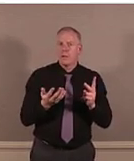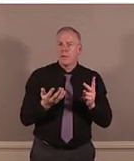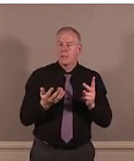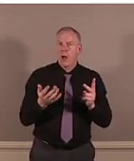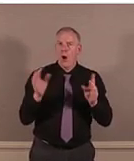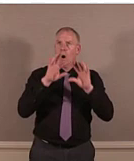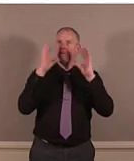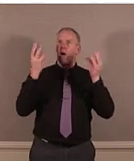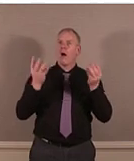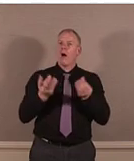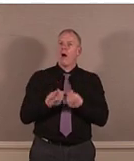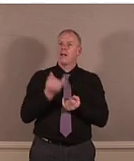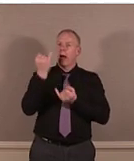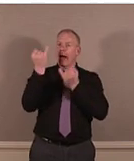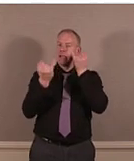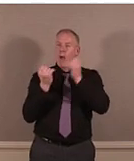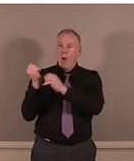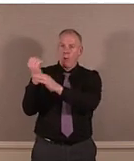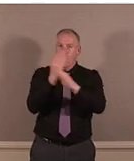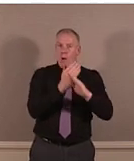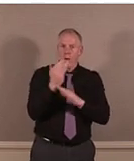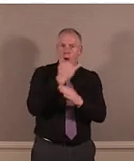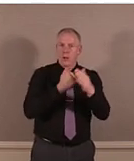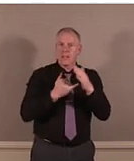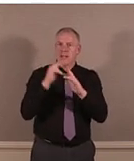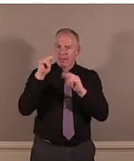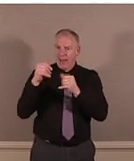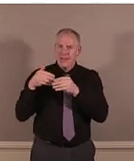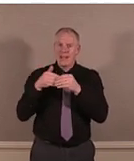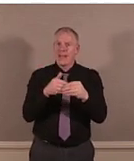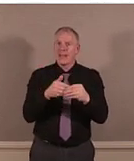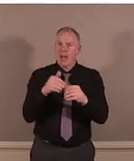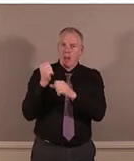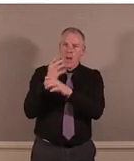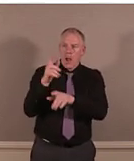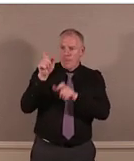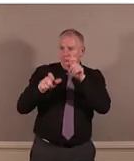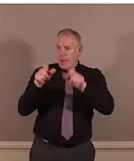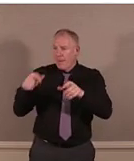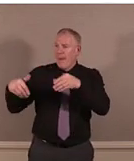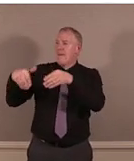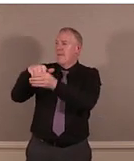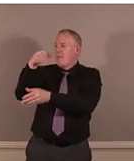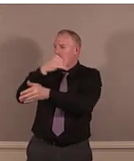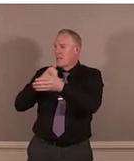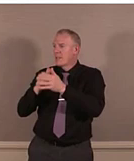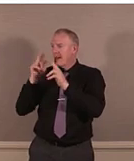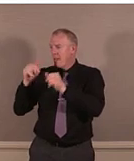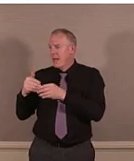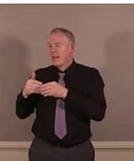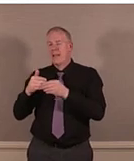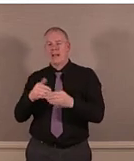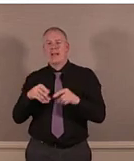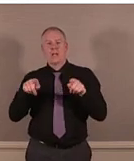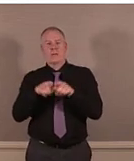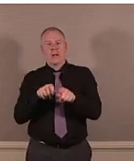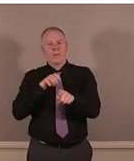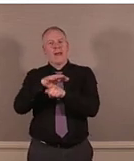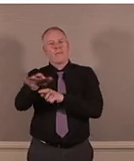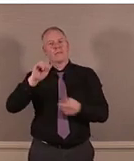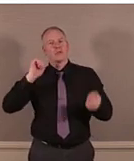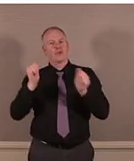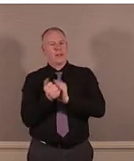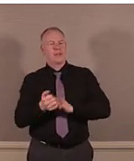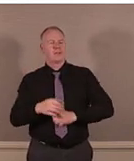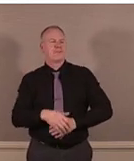whole concept of that every organisation can be a leader and every person in the organisation can be a leader to make that change come about as